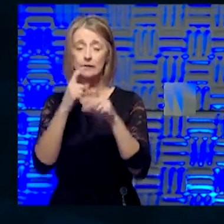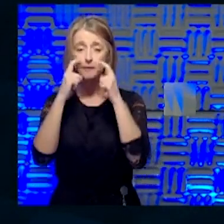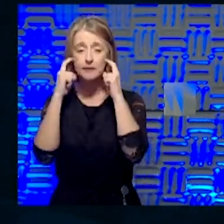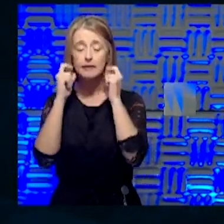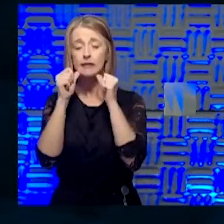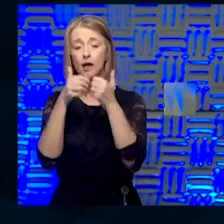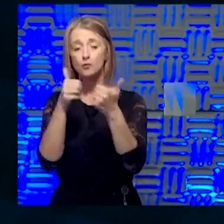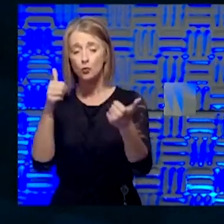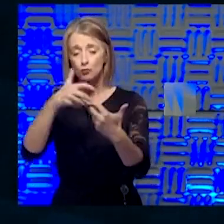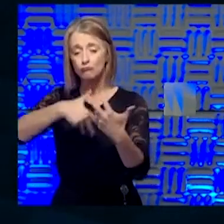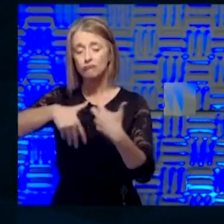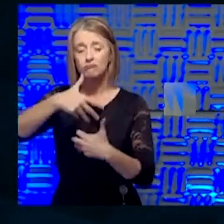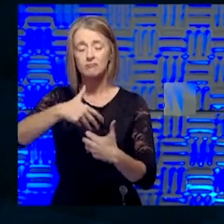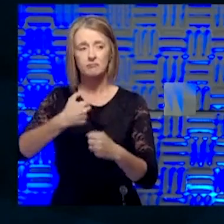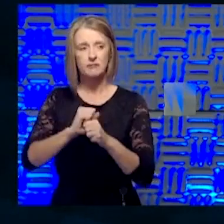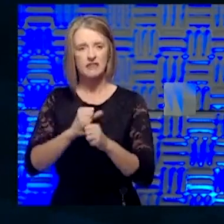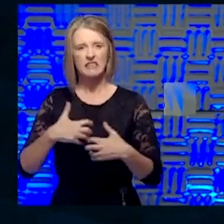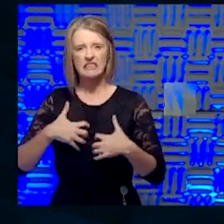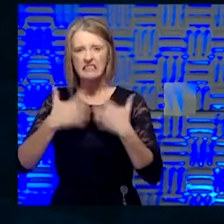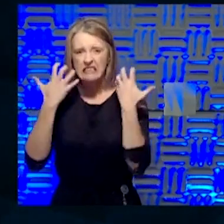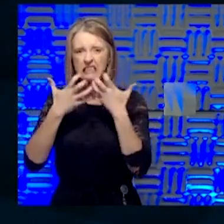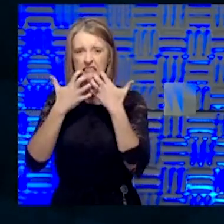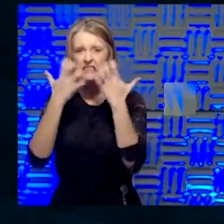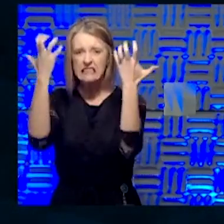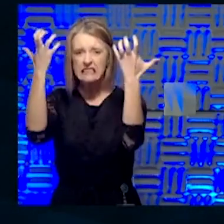social distancing, does it make you want to scream?